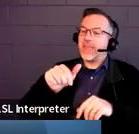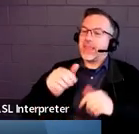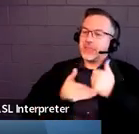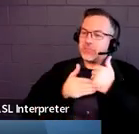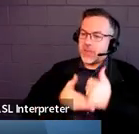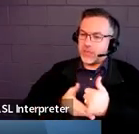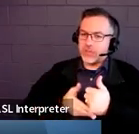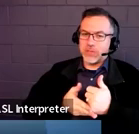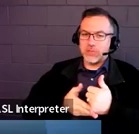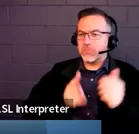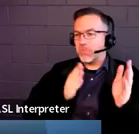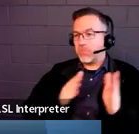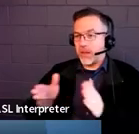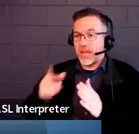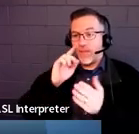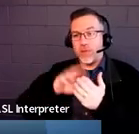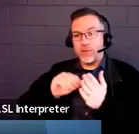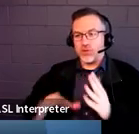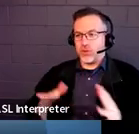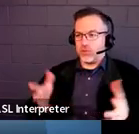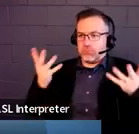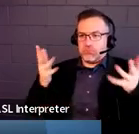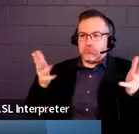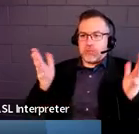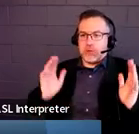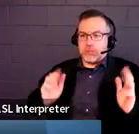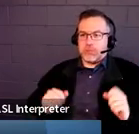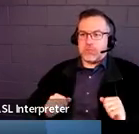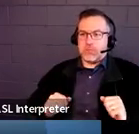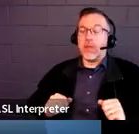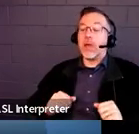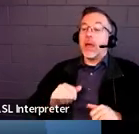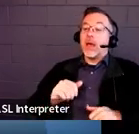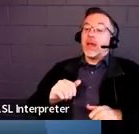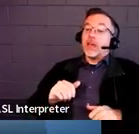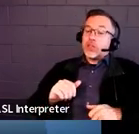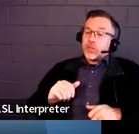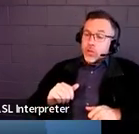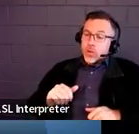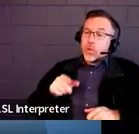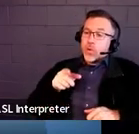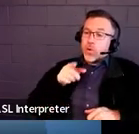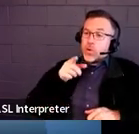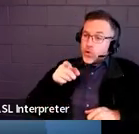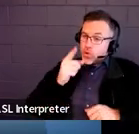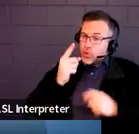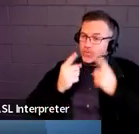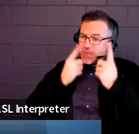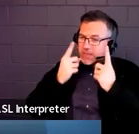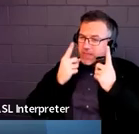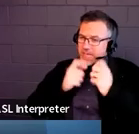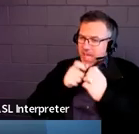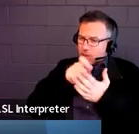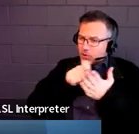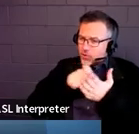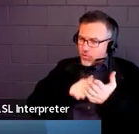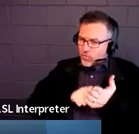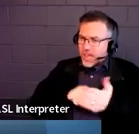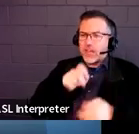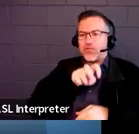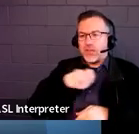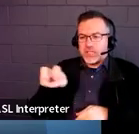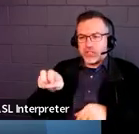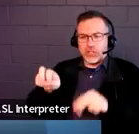student. So making sure that as we think through the transition assessments, we're looking at the course of